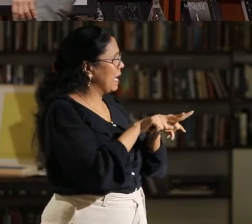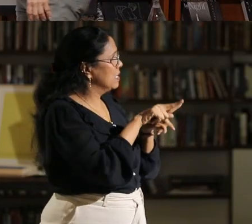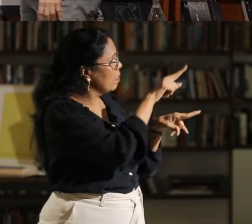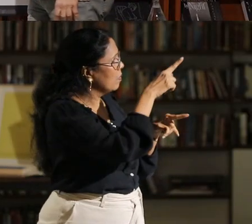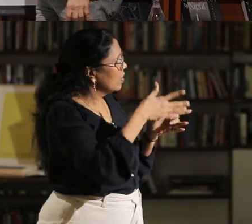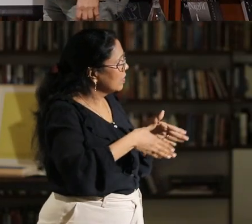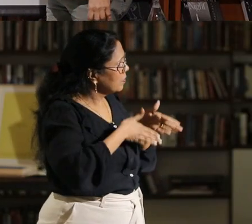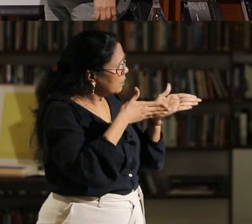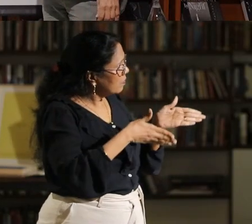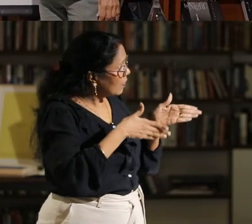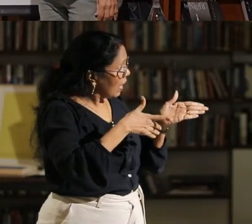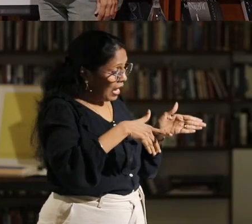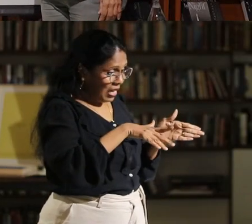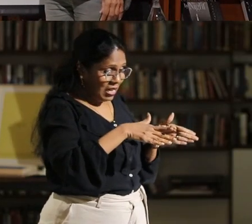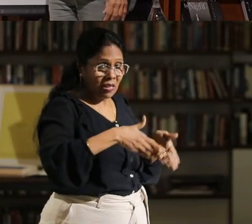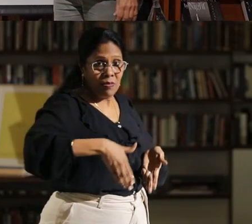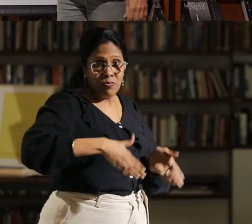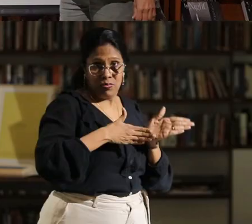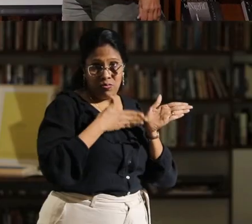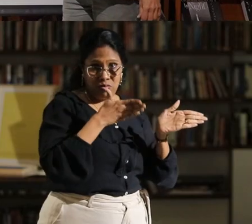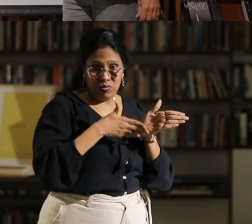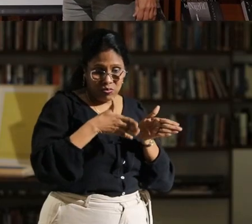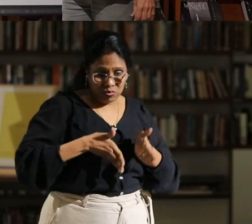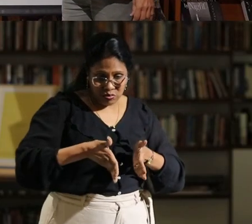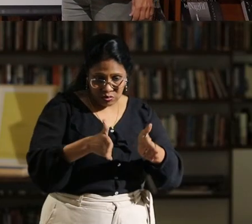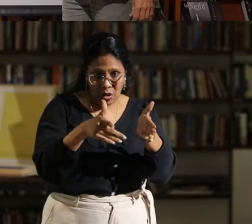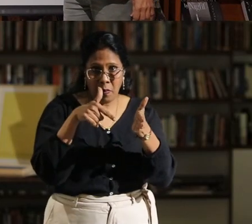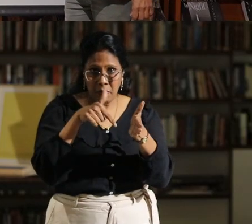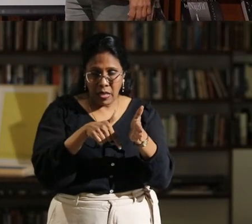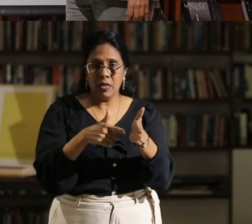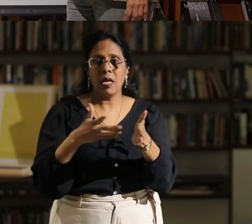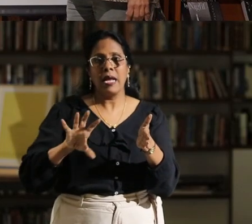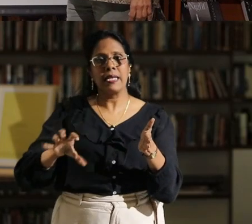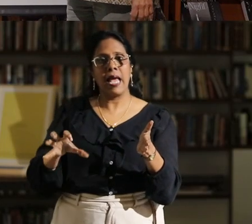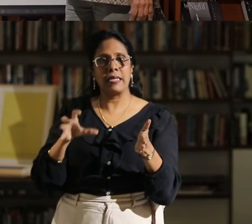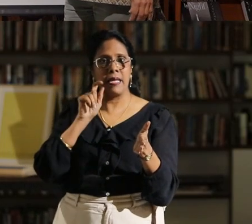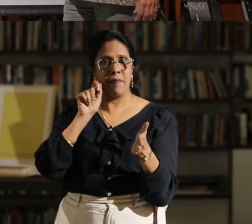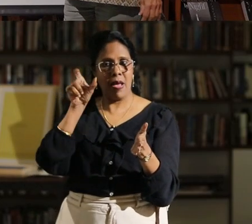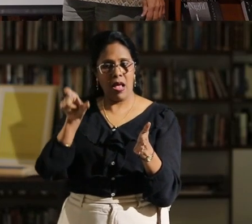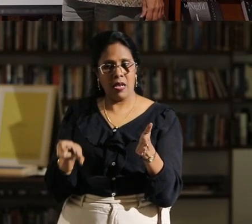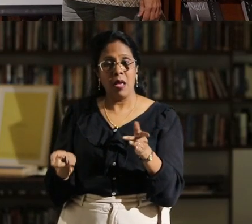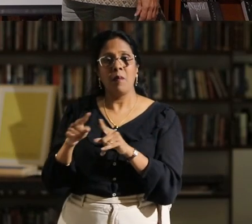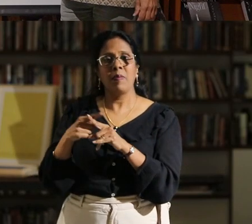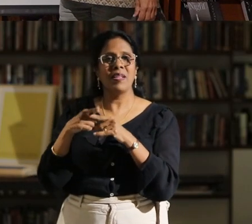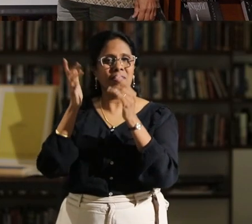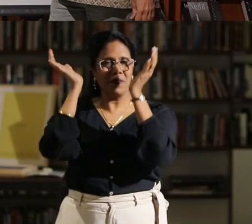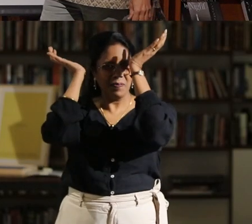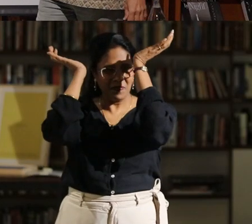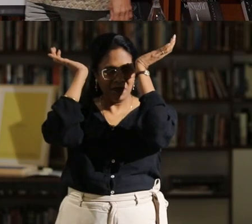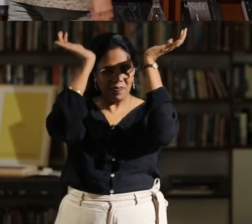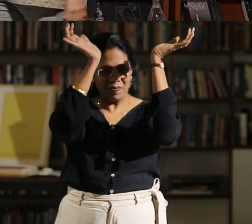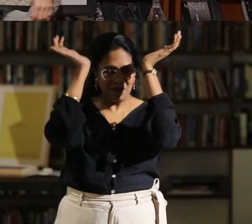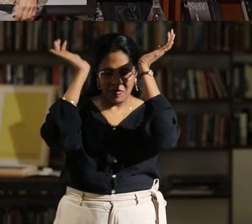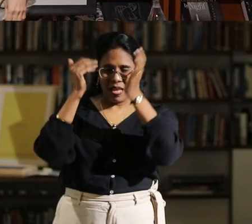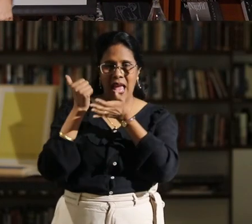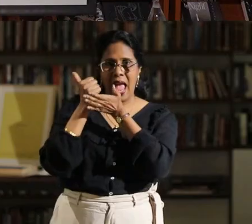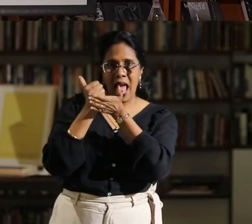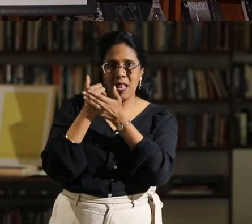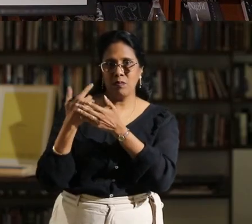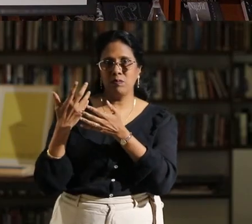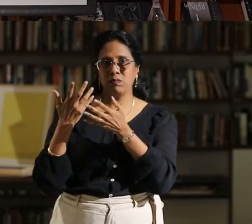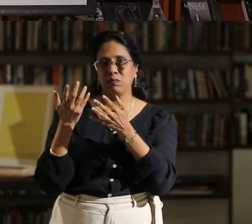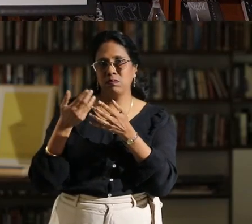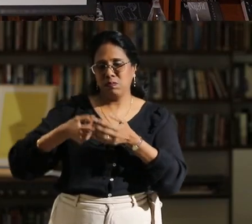driver at the railway station who's first an auto and then a taxi at the station. You have a coolie at the station. You